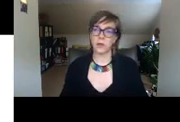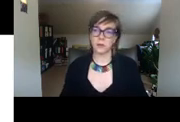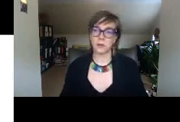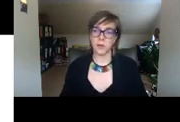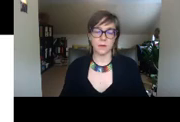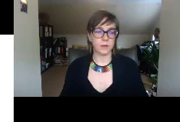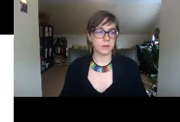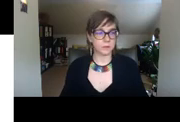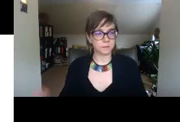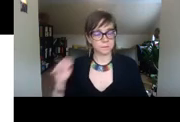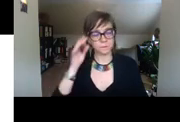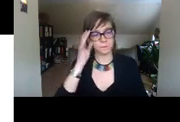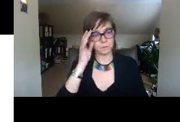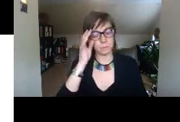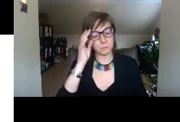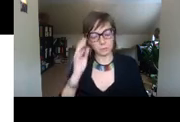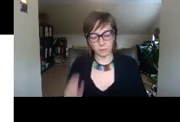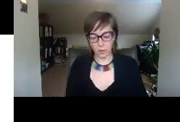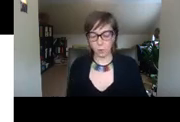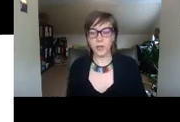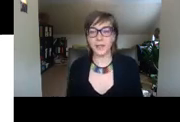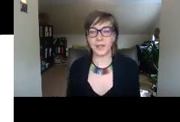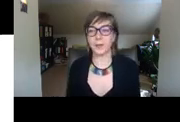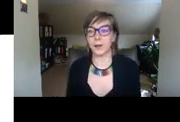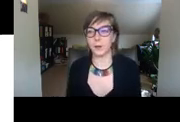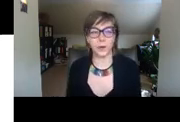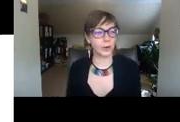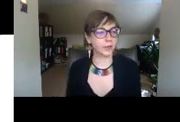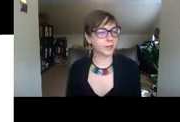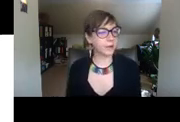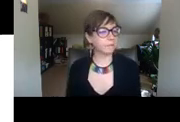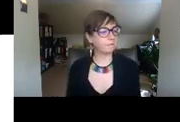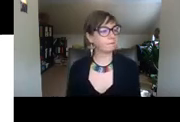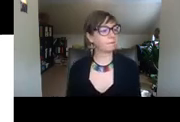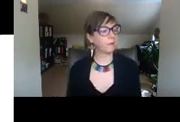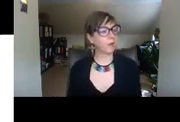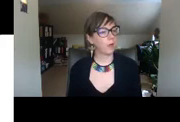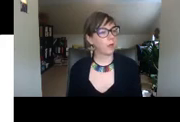is a positive out of this, of working as a healthcare interpreter during this time?